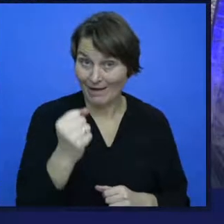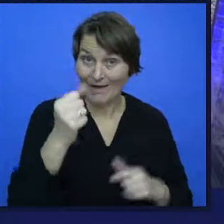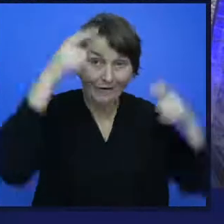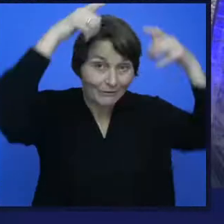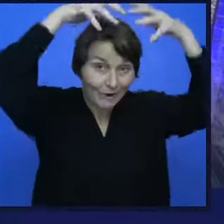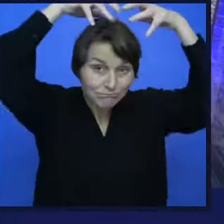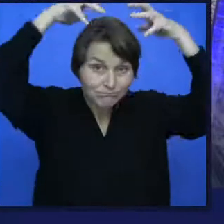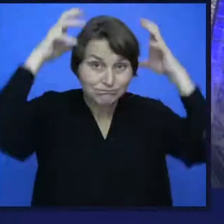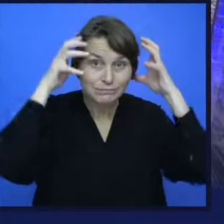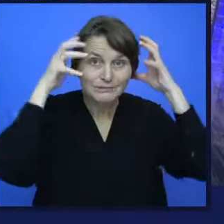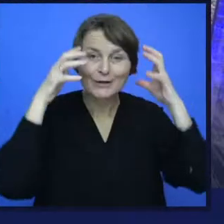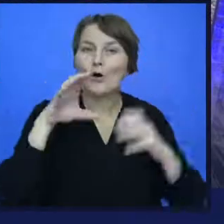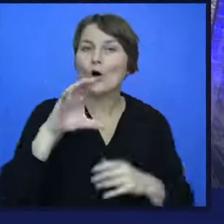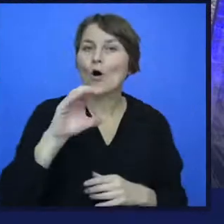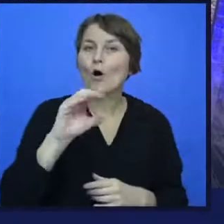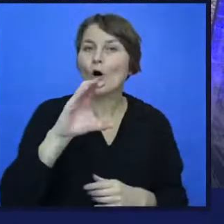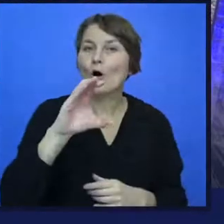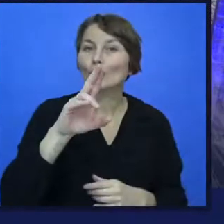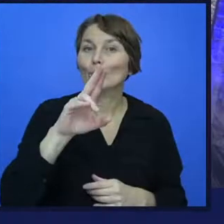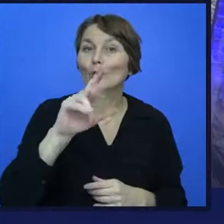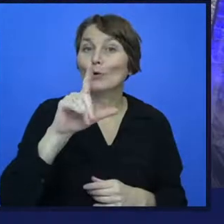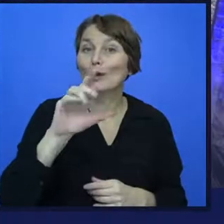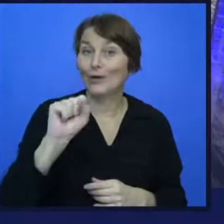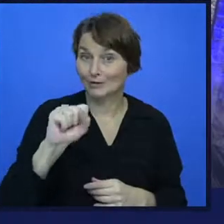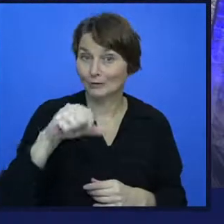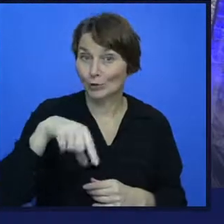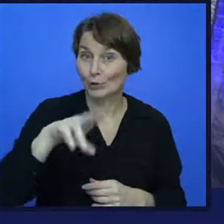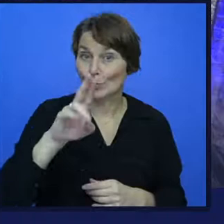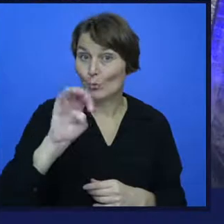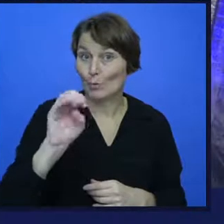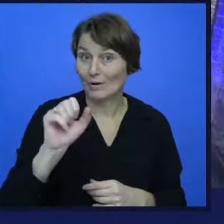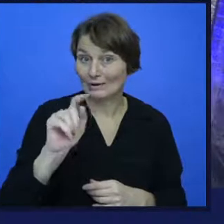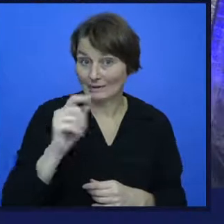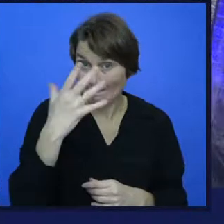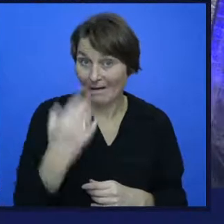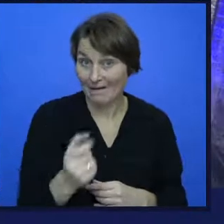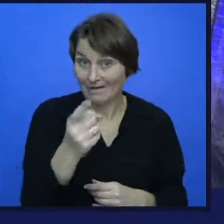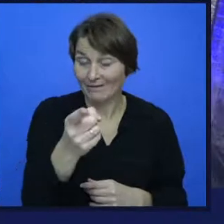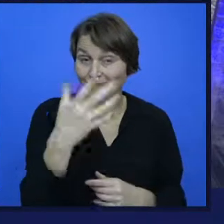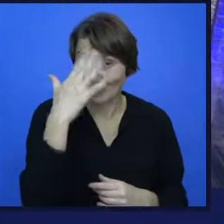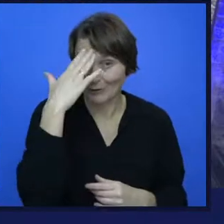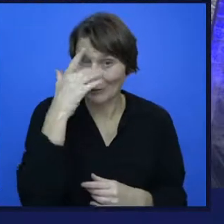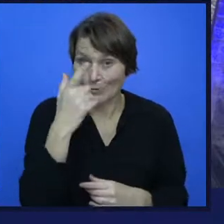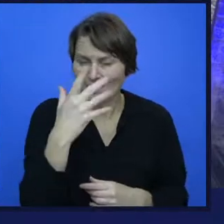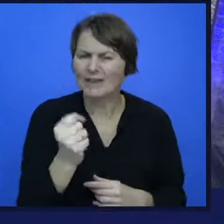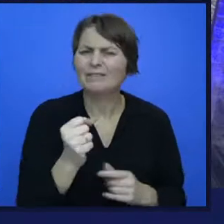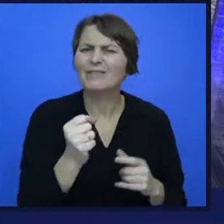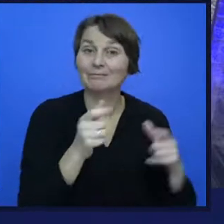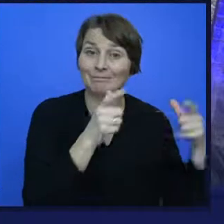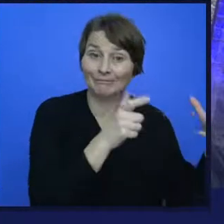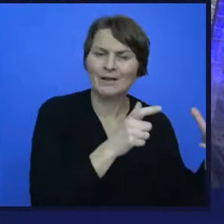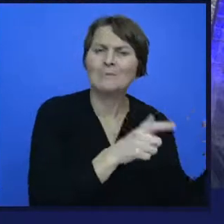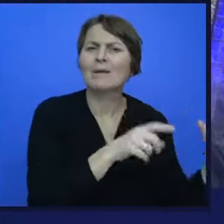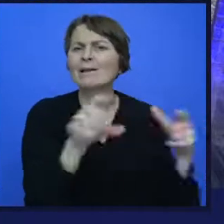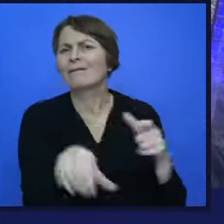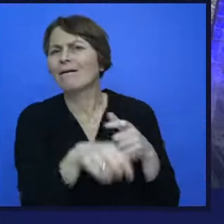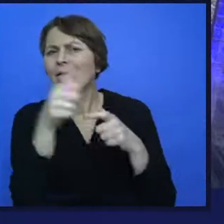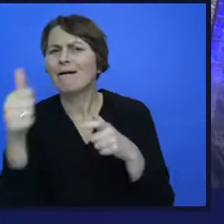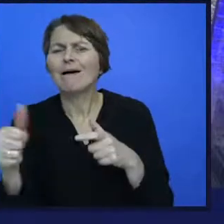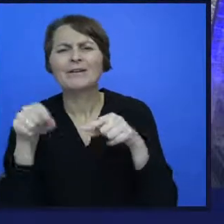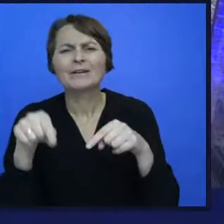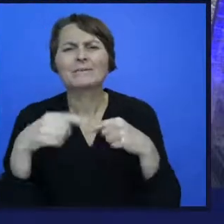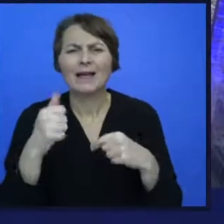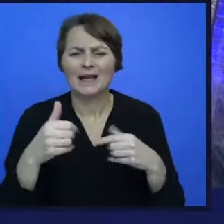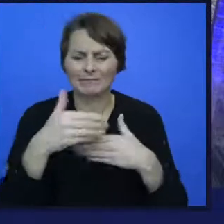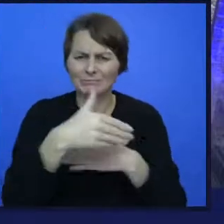home. Have you tried any of the other devices, so like the one we just mentioned, the cardboard box in your mobile phone in